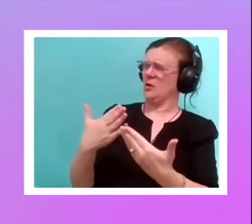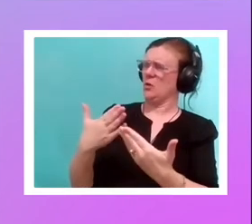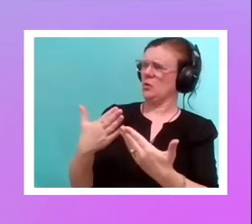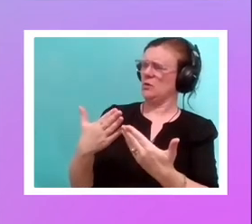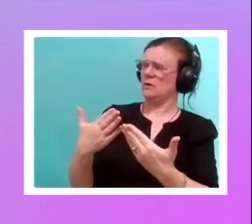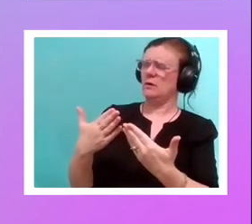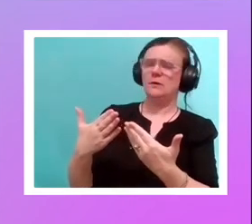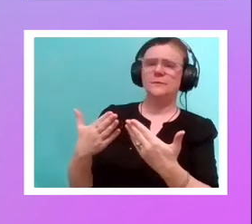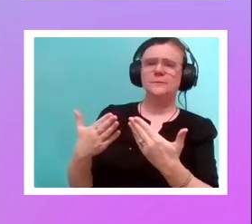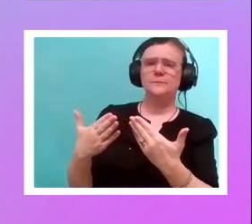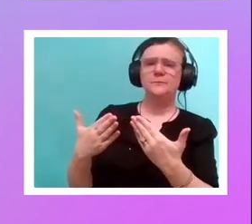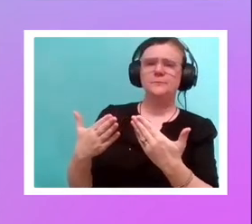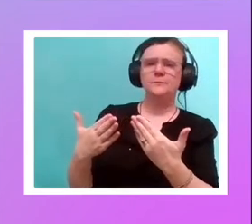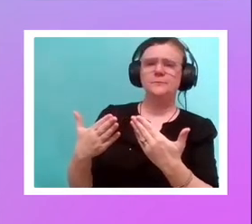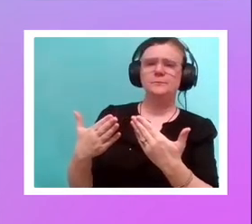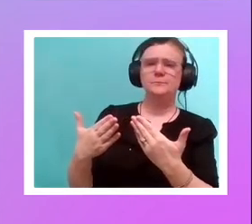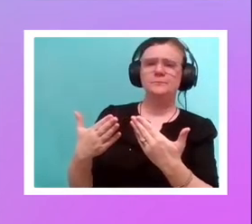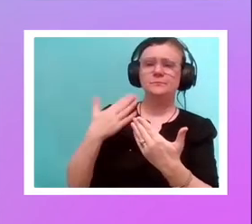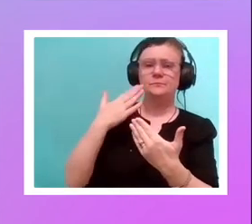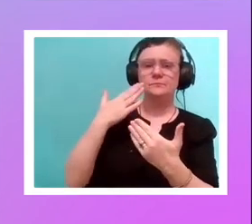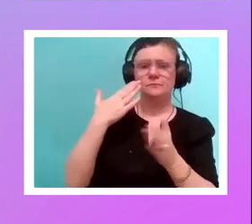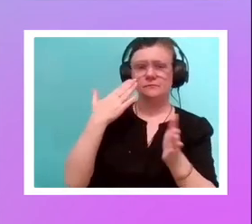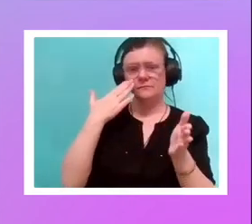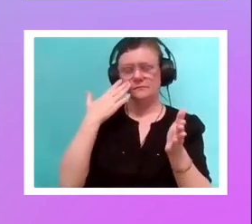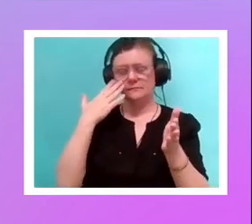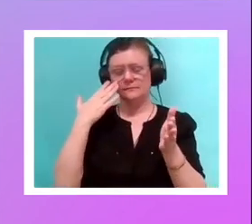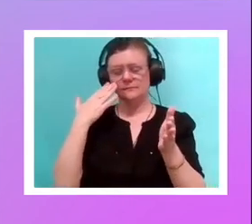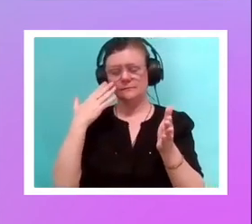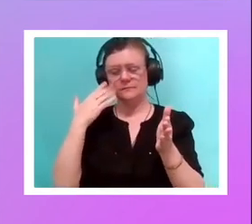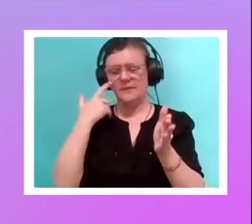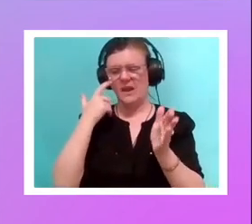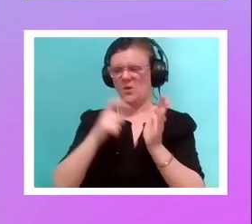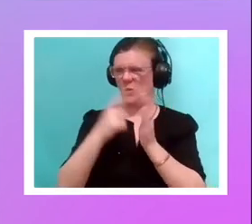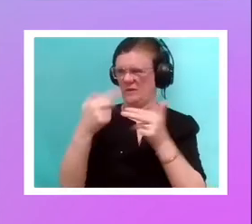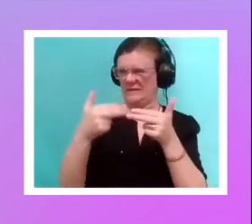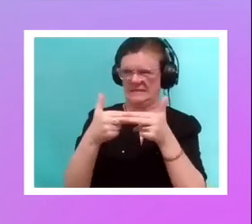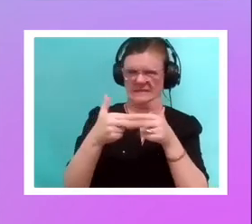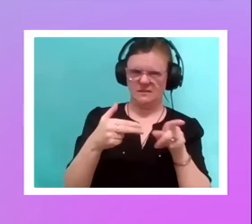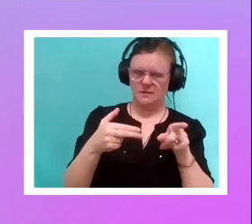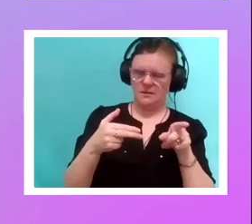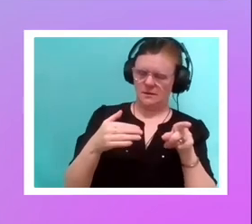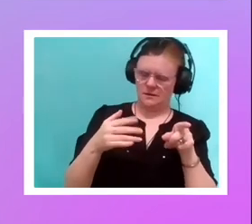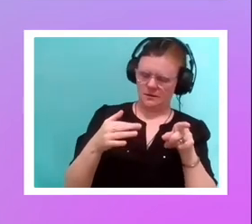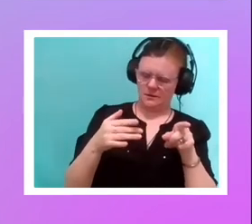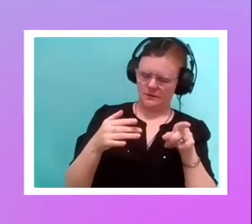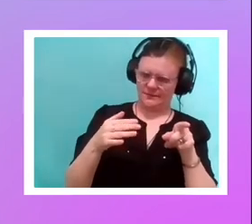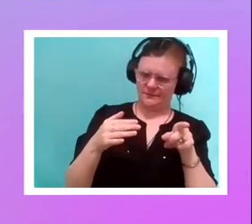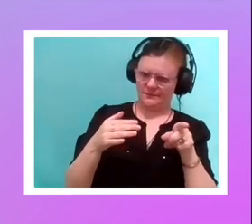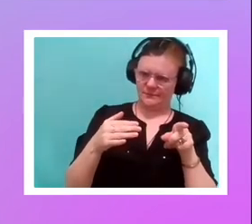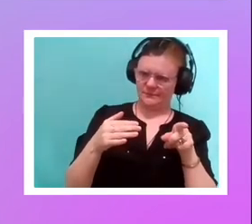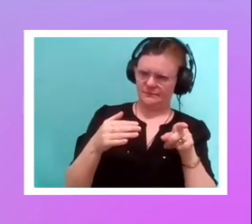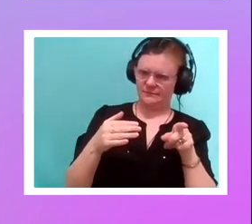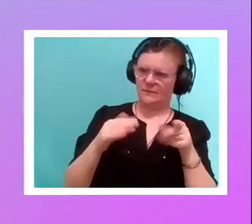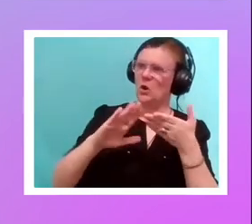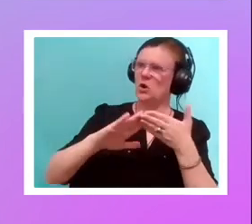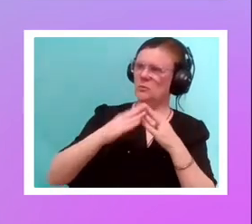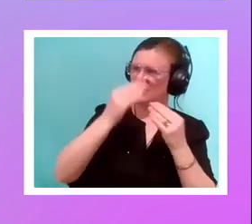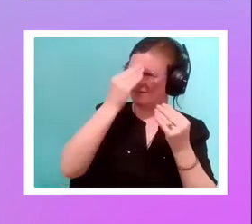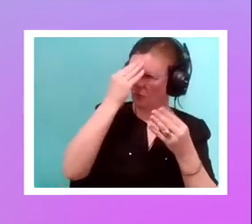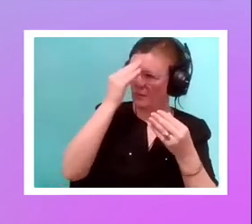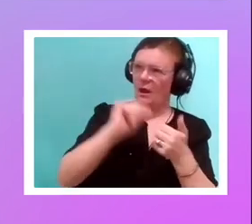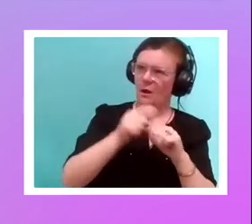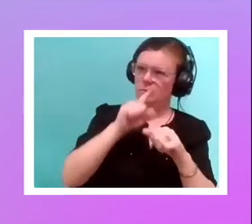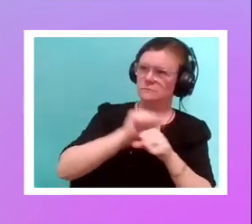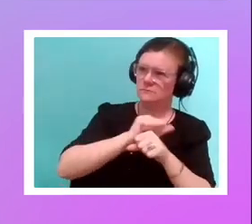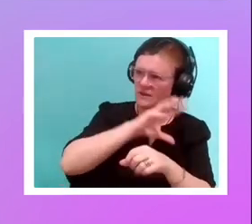also, I noticed that that one slide where you were showing information about the community and how to get involved.